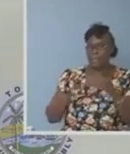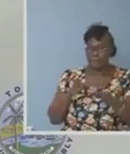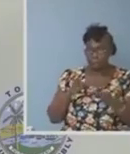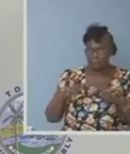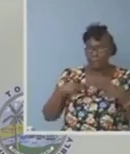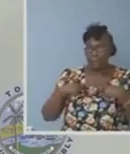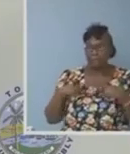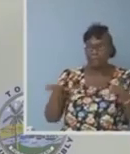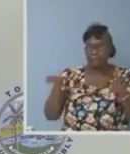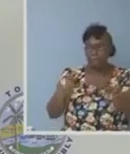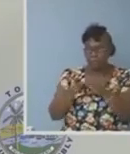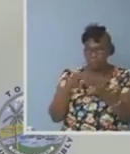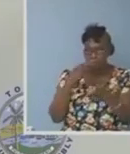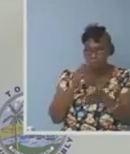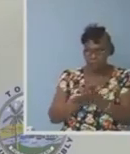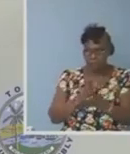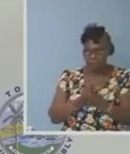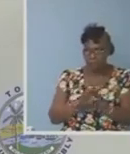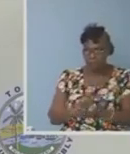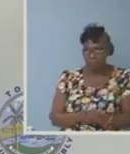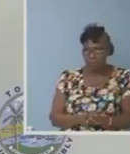close schools.